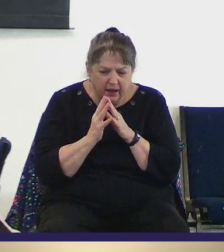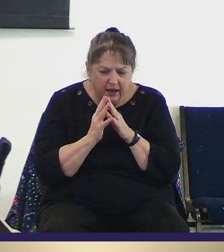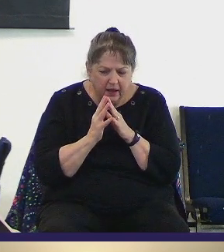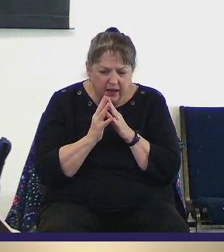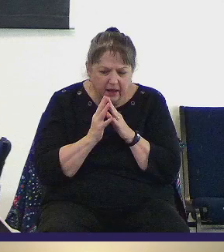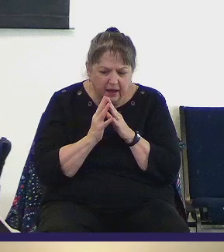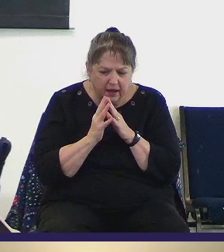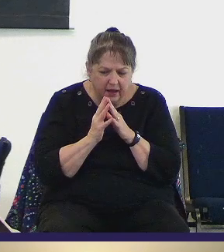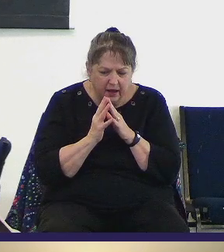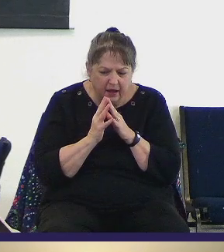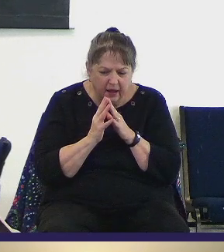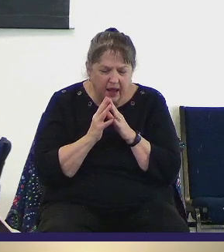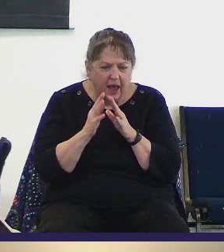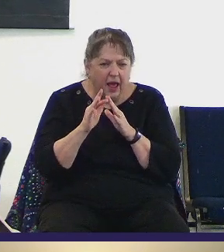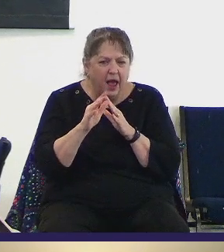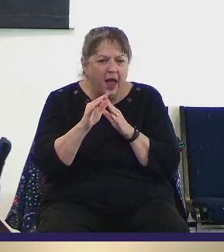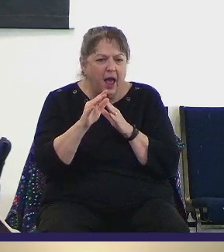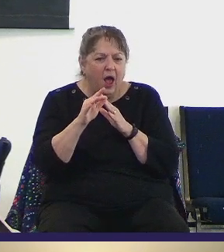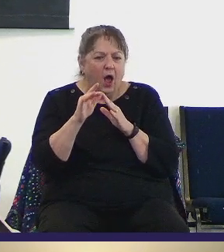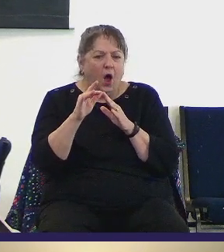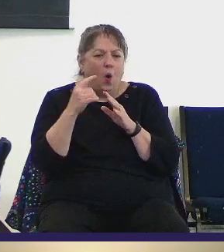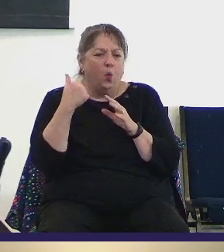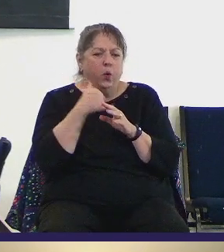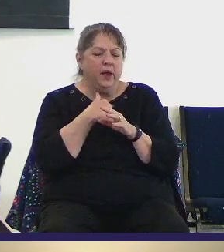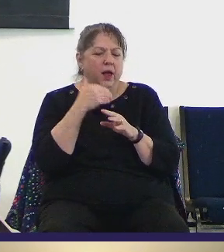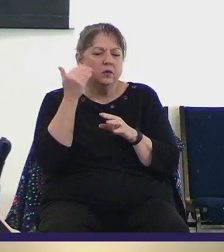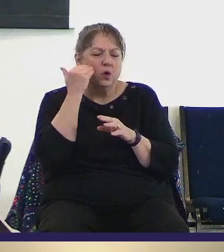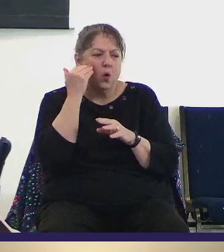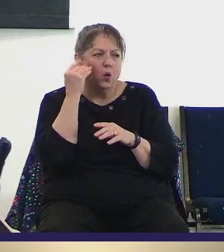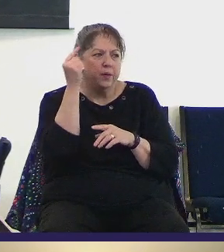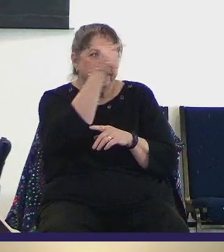to come to an end. And we know that